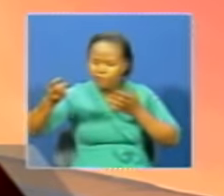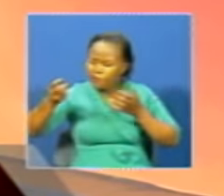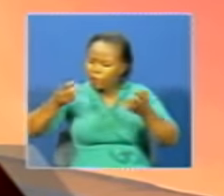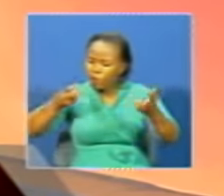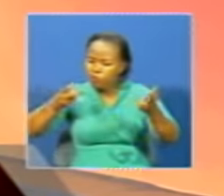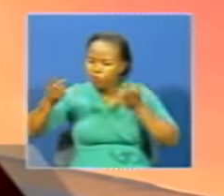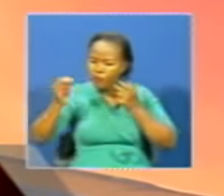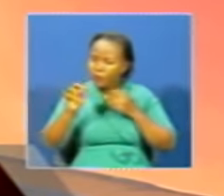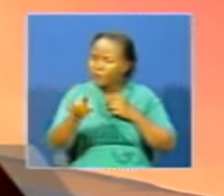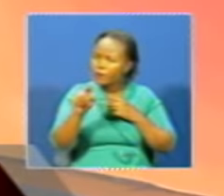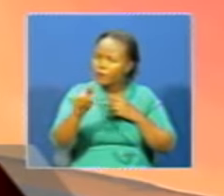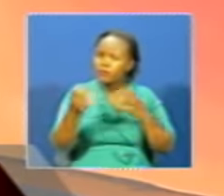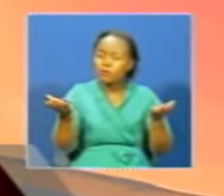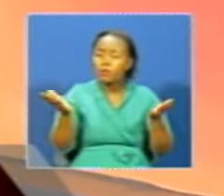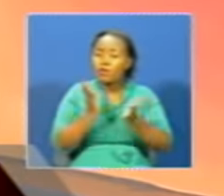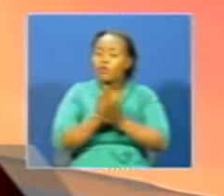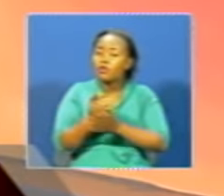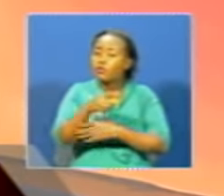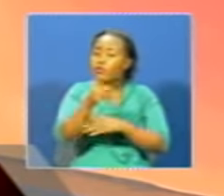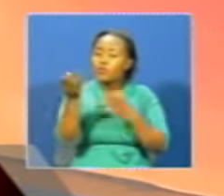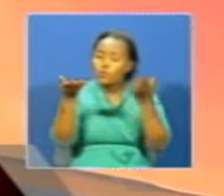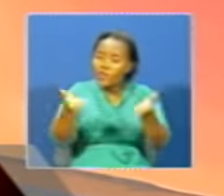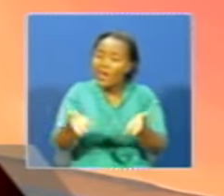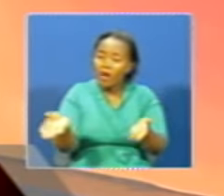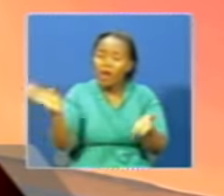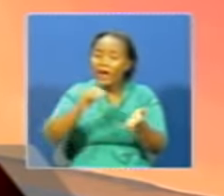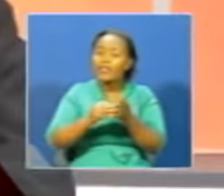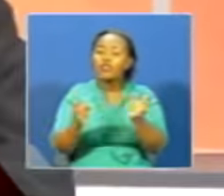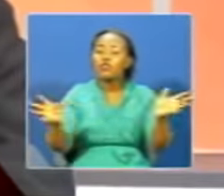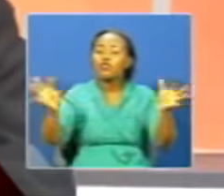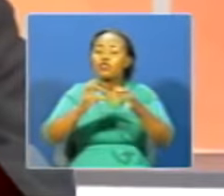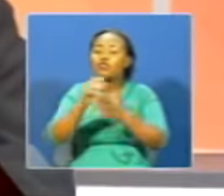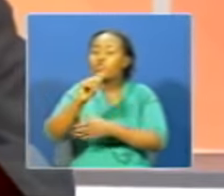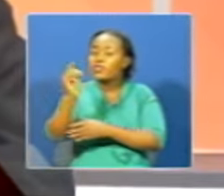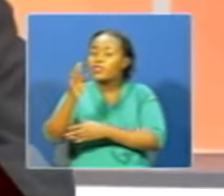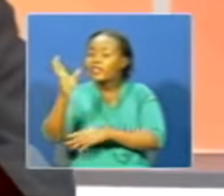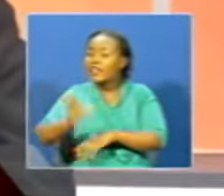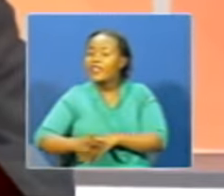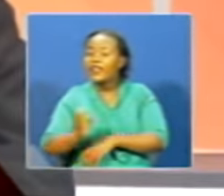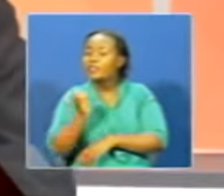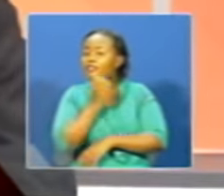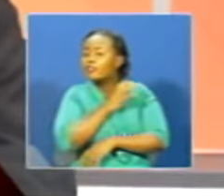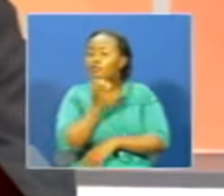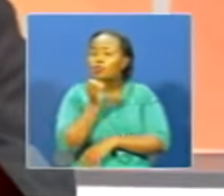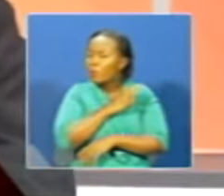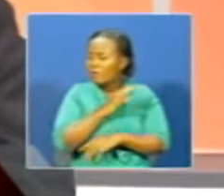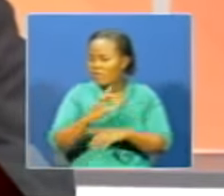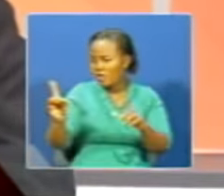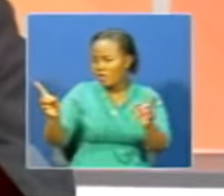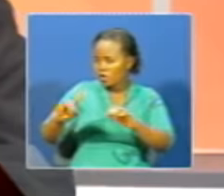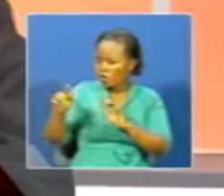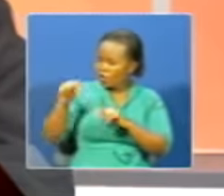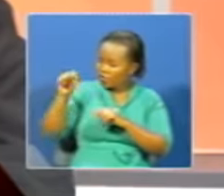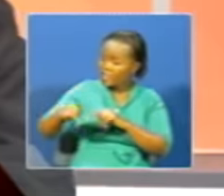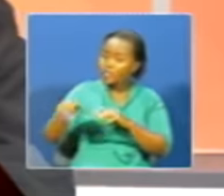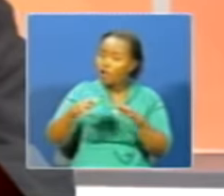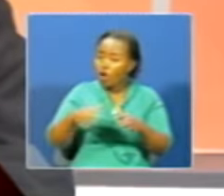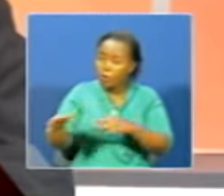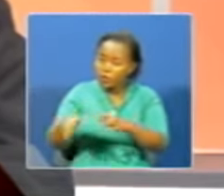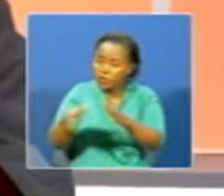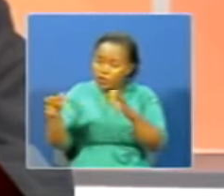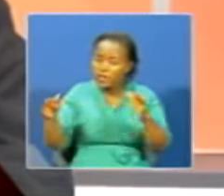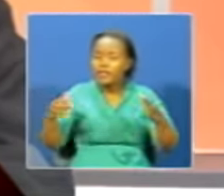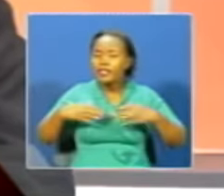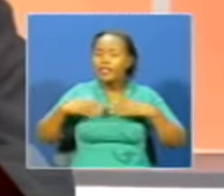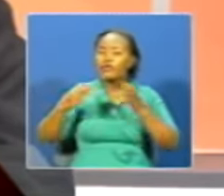you have joined them to complain about the state. I've not complained. I'm telling them that this is an opportunity to get a leader who understands